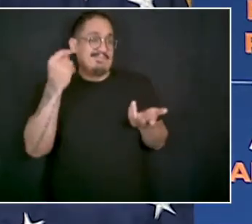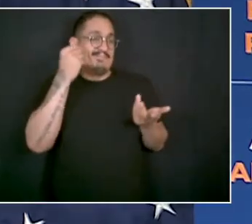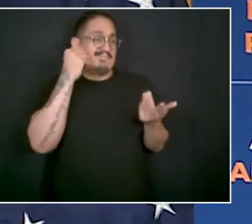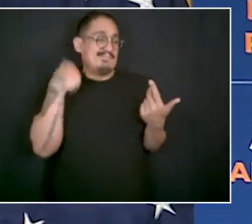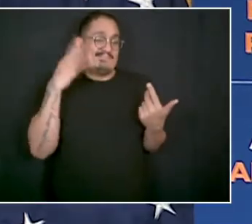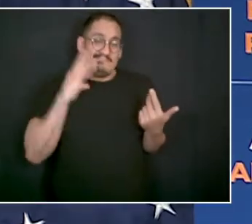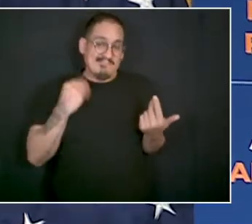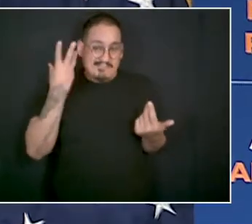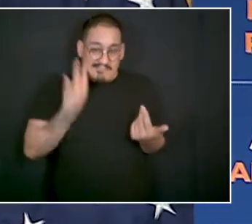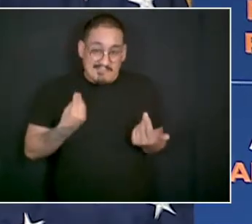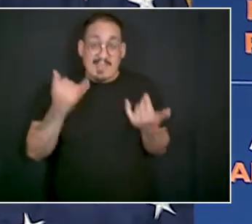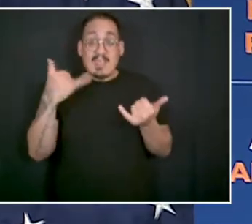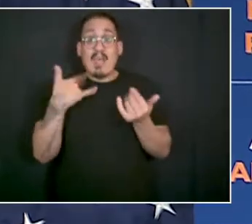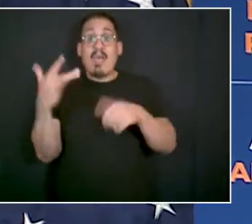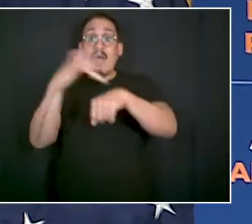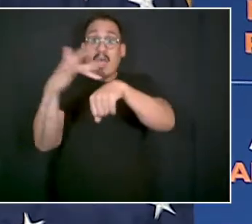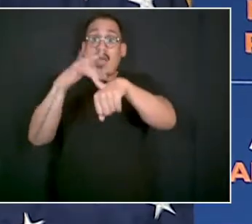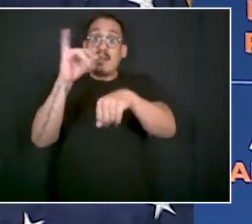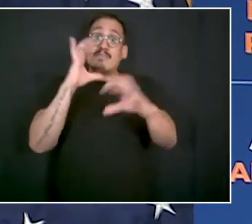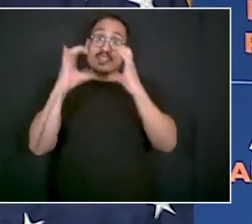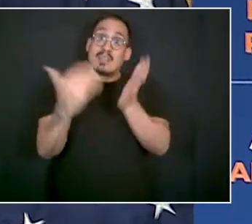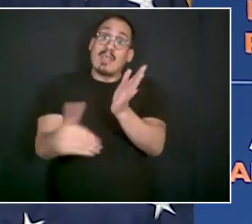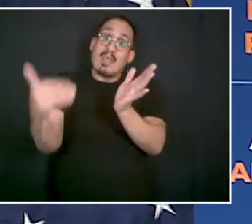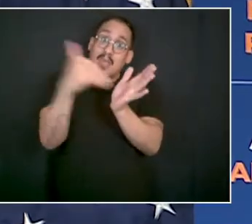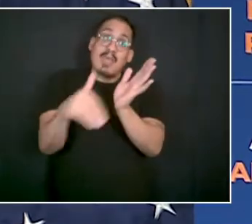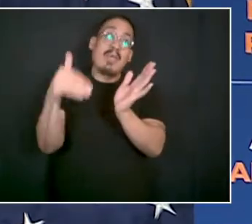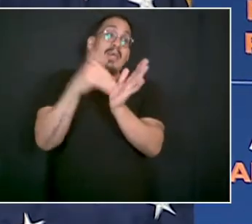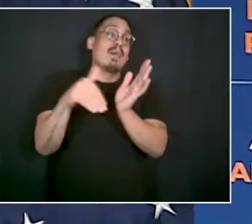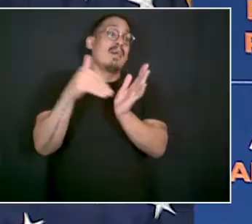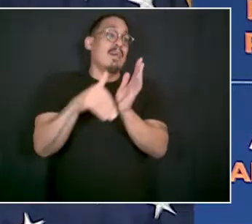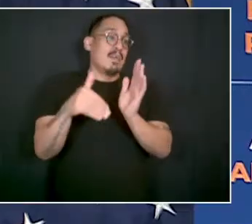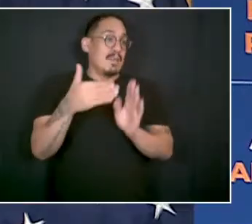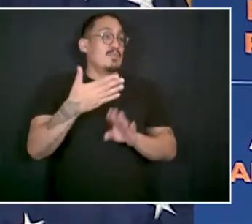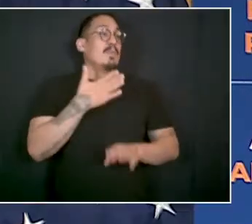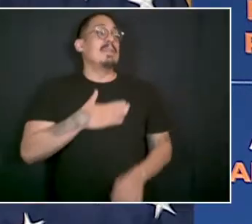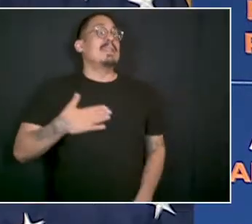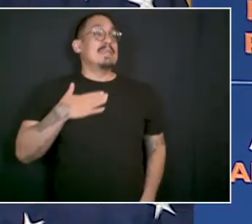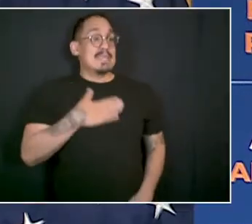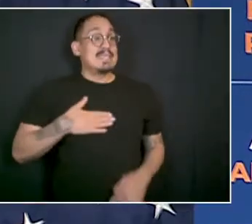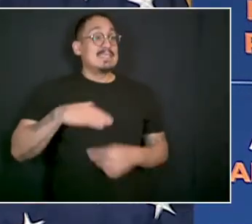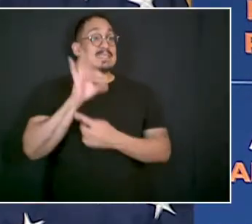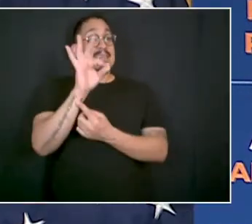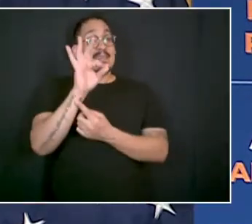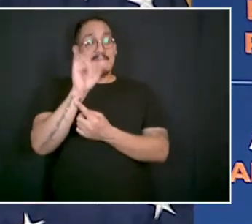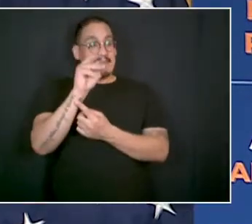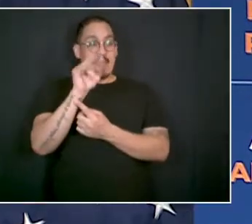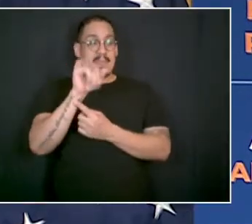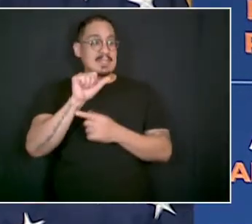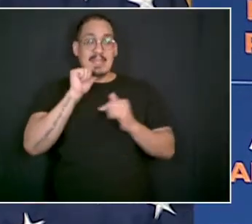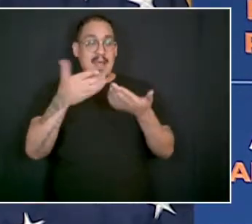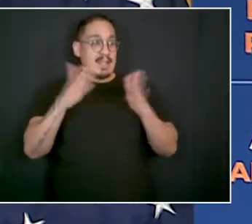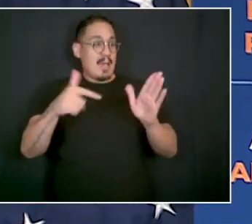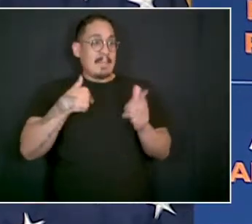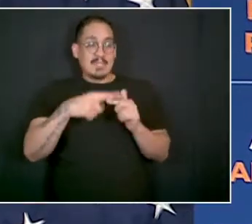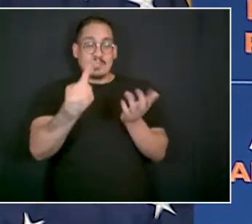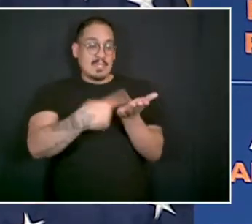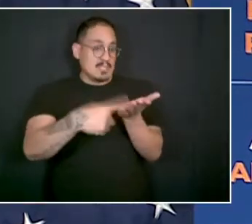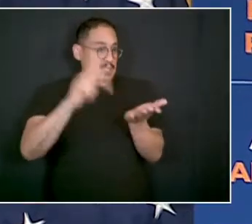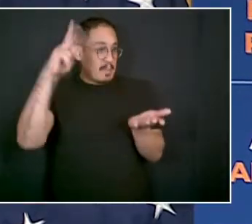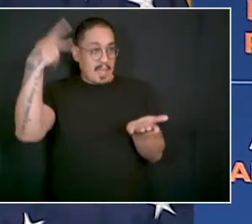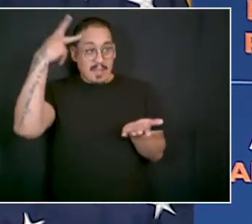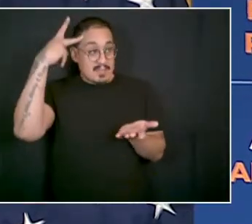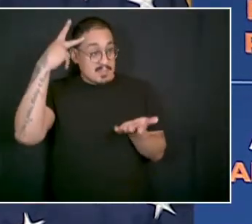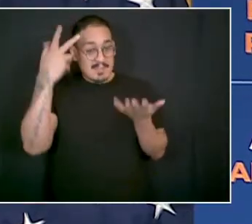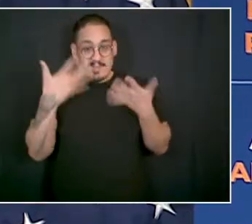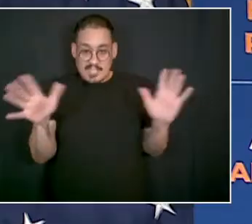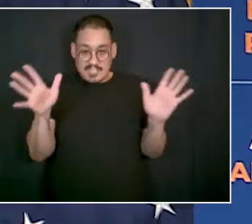conversation before Fabian goes crazy. I'm on the trail. I know how to campaign, and I know how to also run